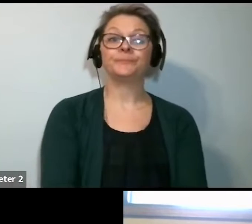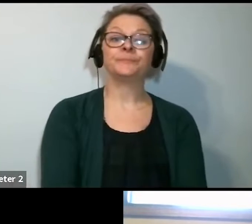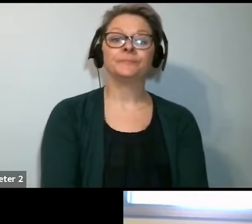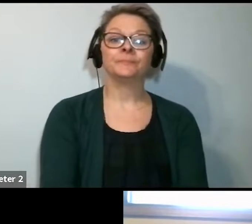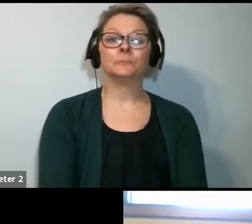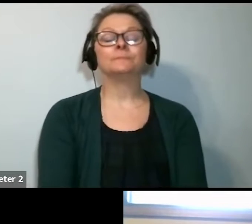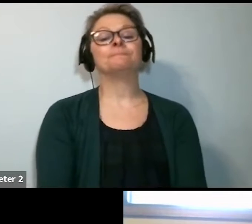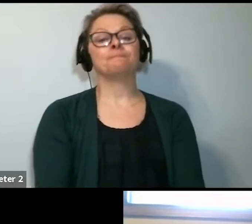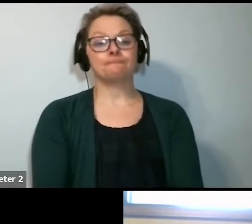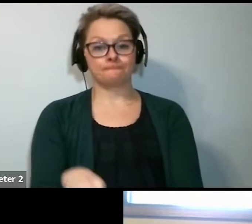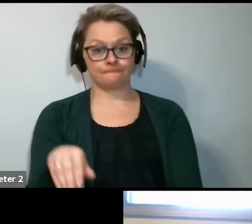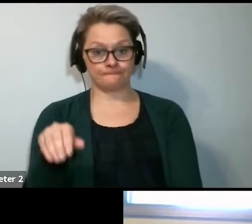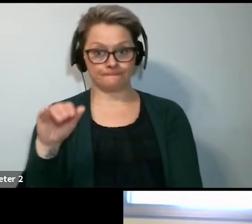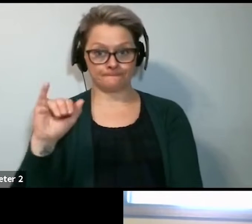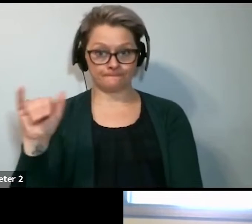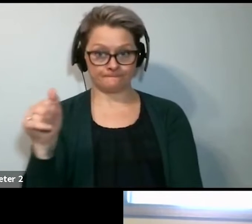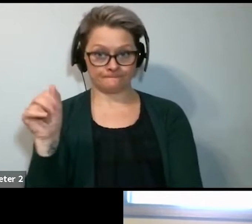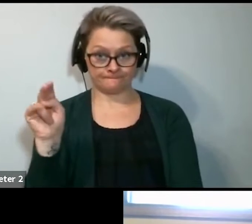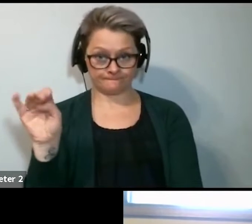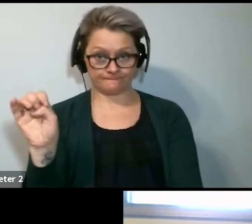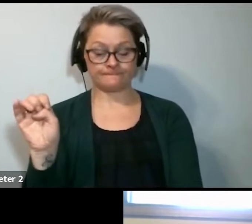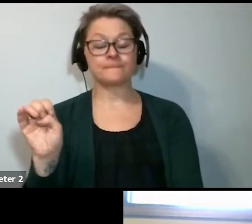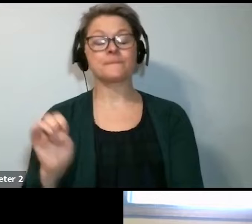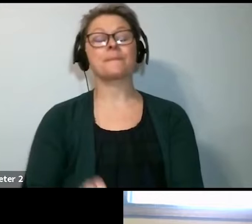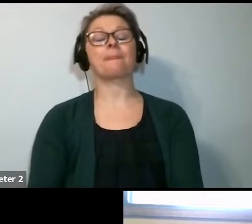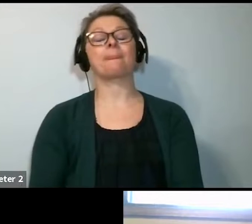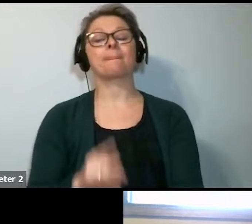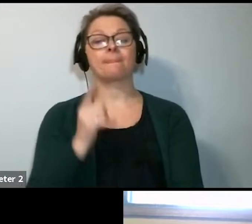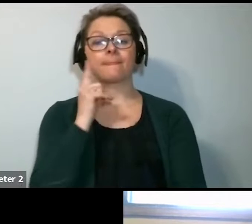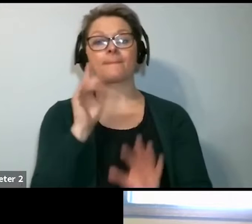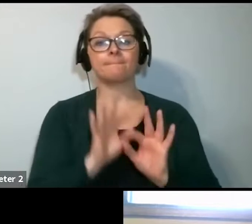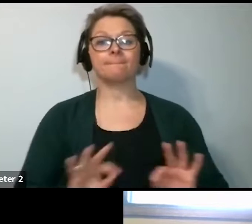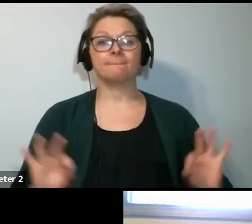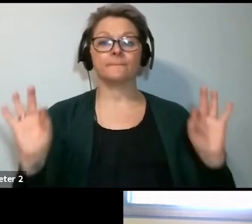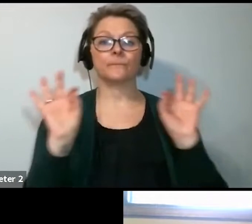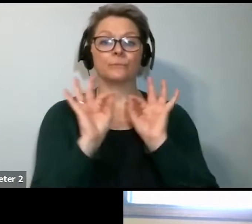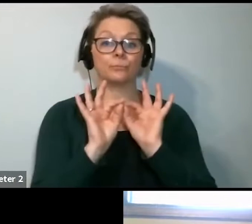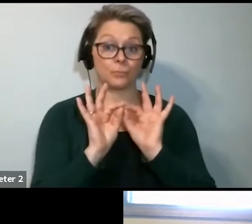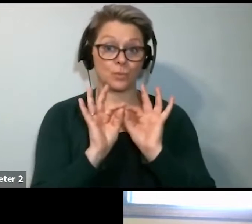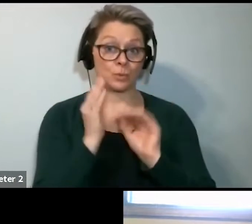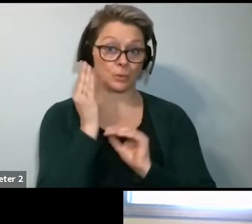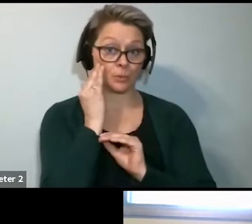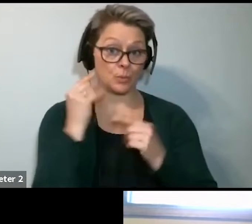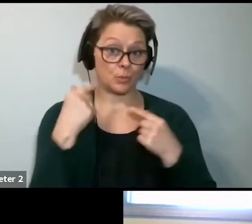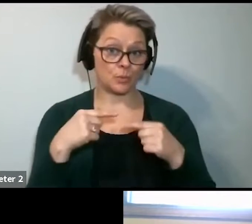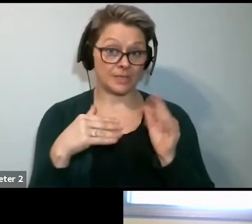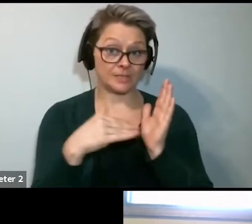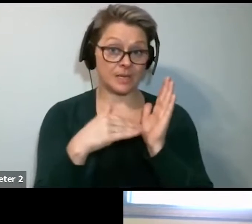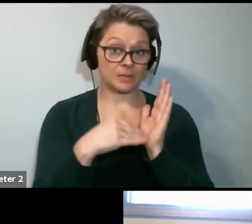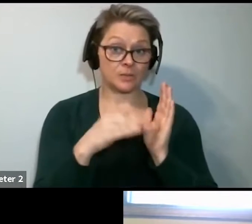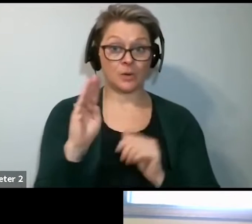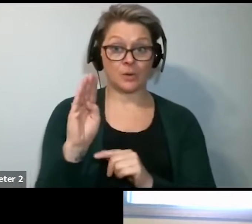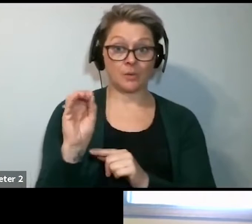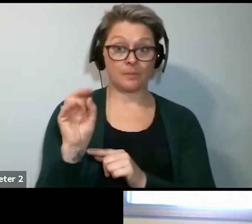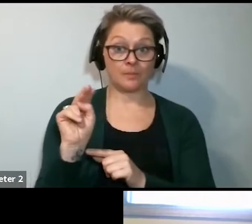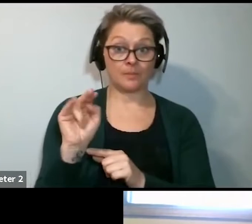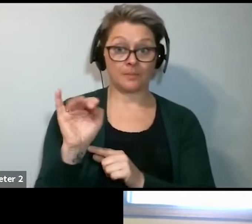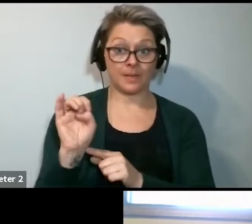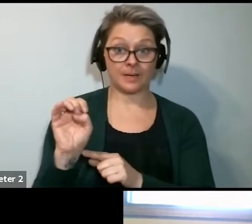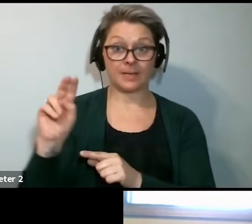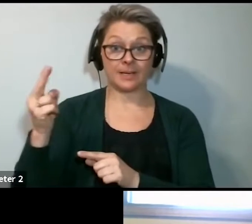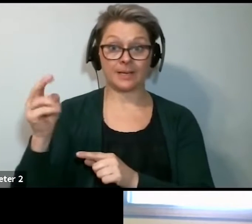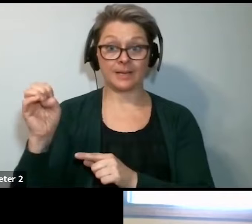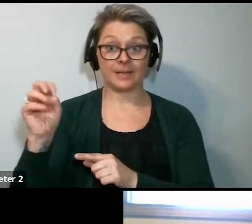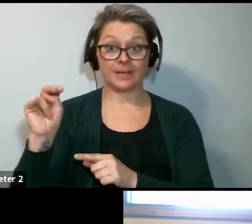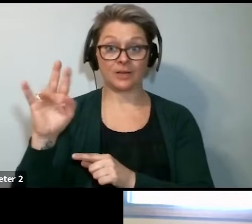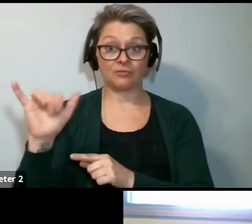I think that it is important to note that this happened when Dr. Bonnie Henry was saying that people should be